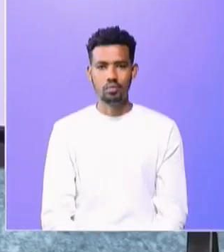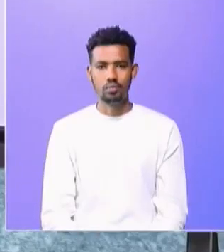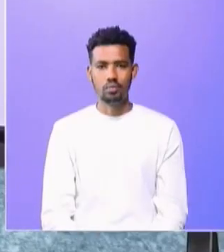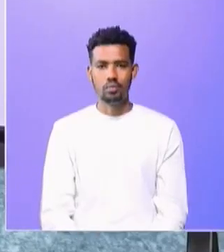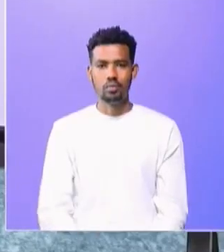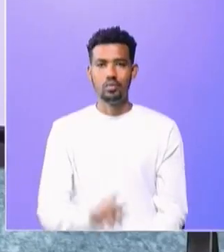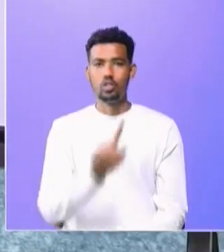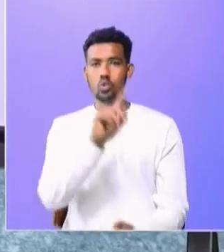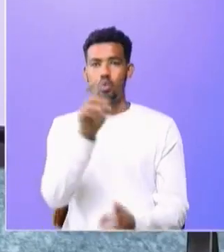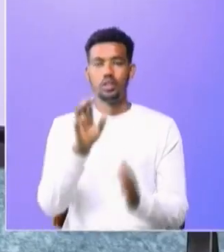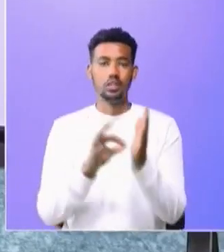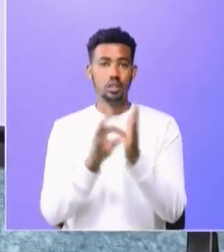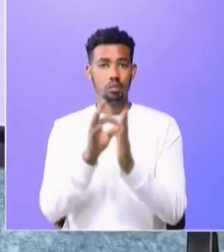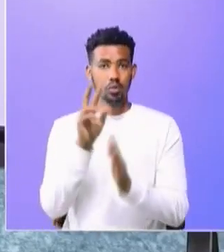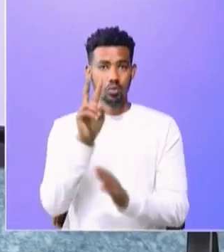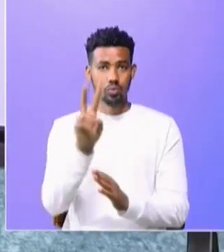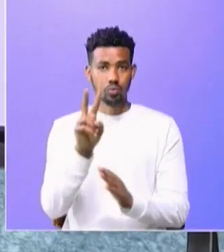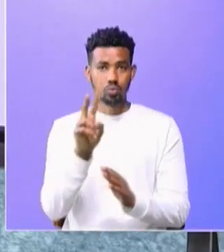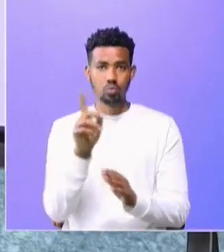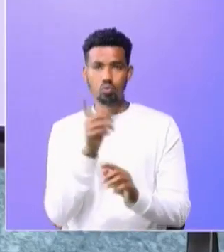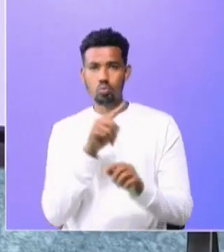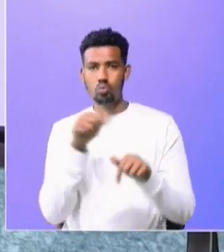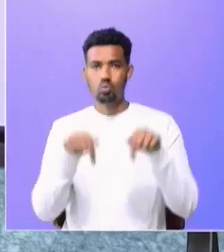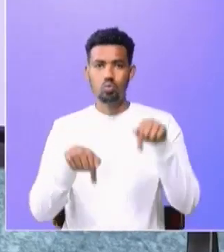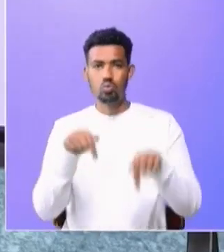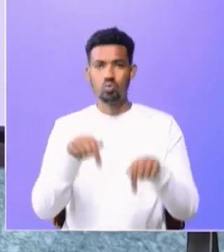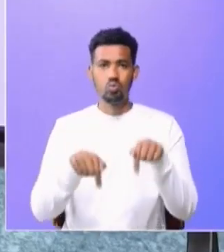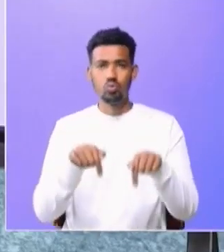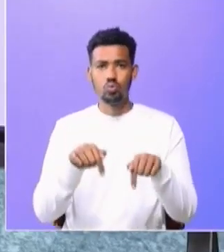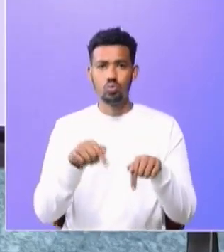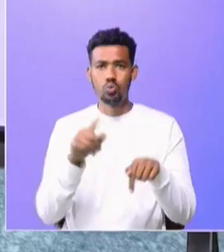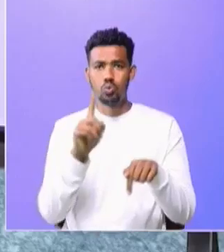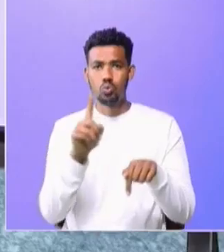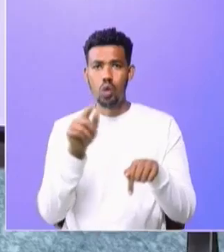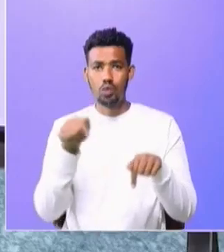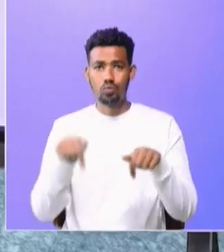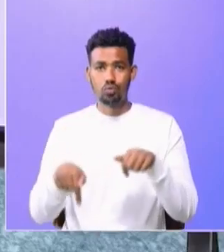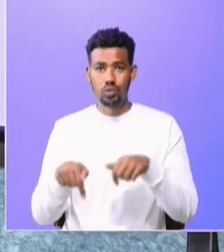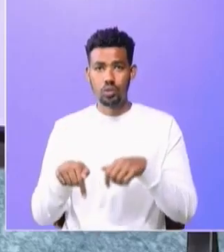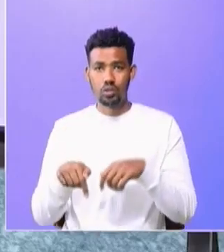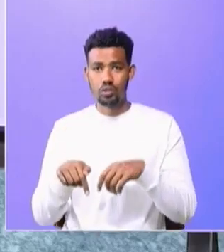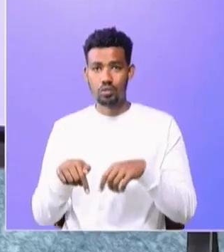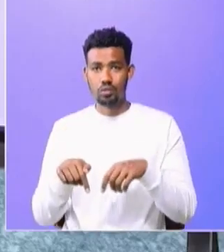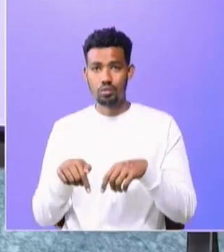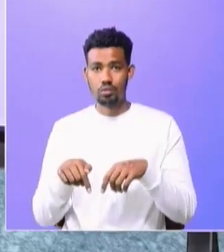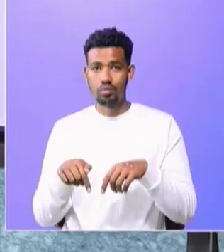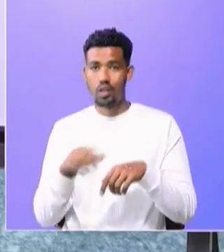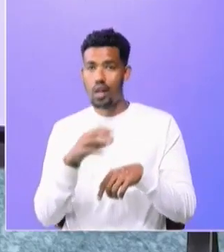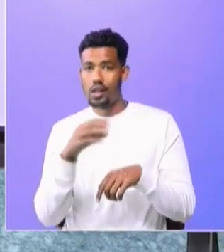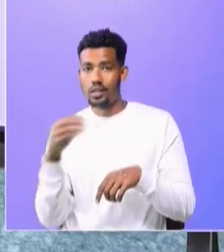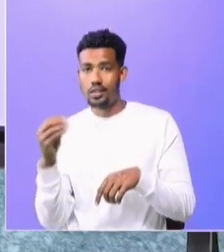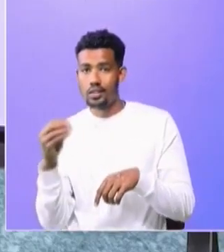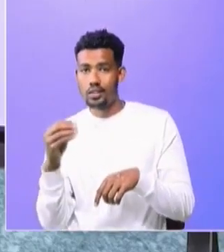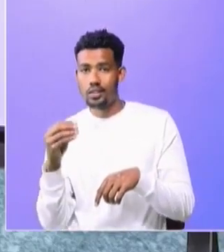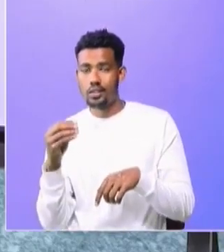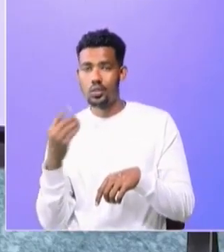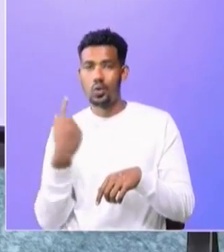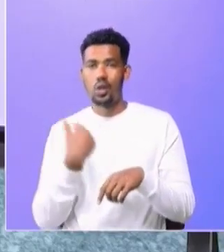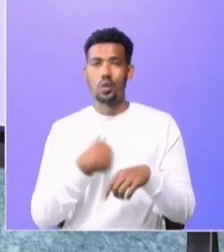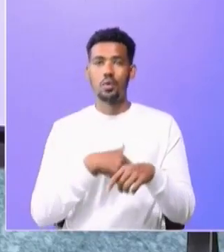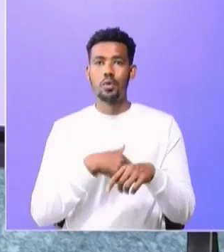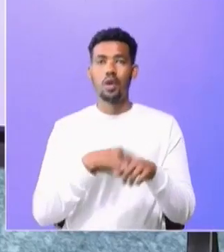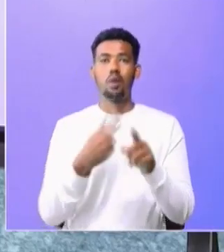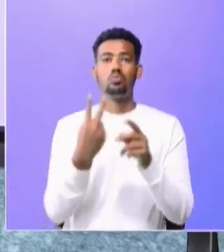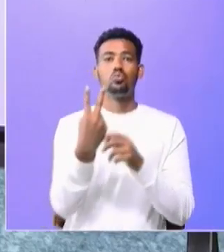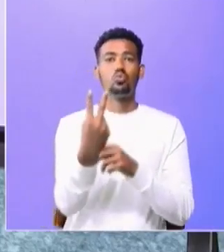Question number 2, foot, foot, 1 foot. And when we come to